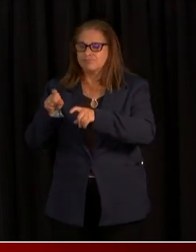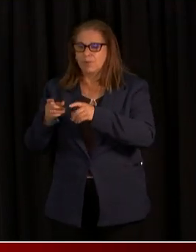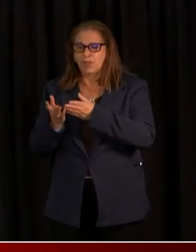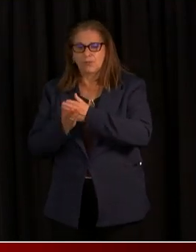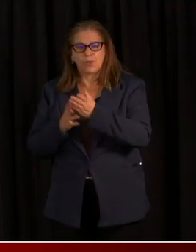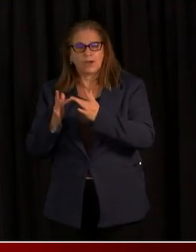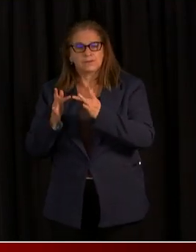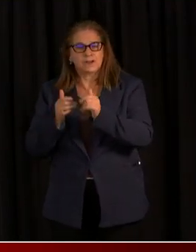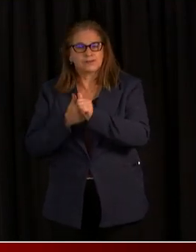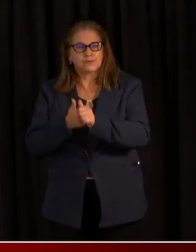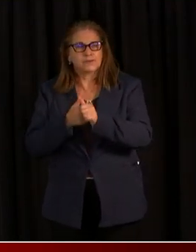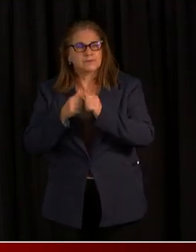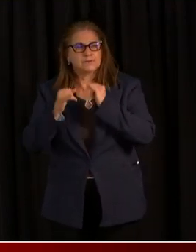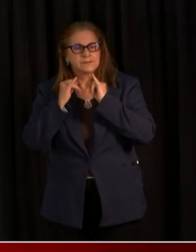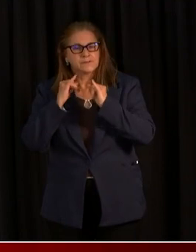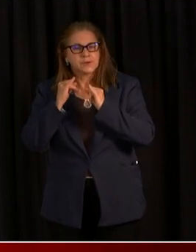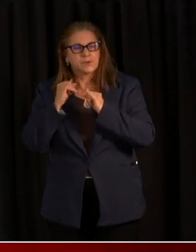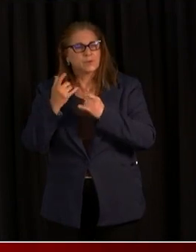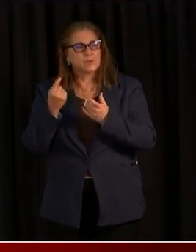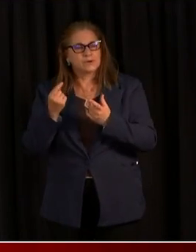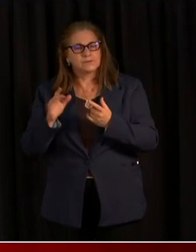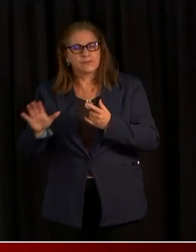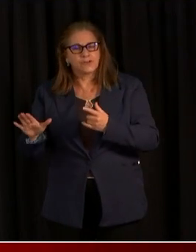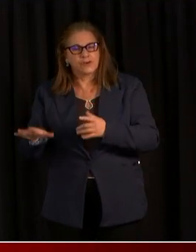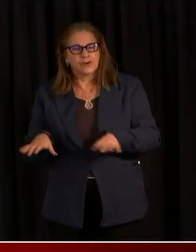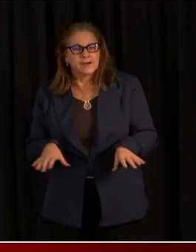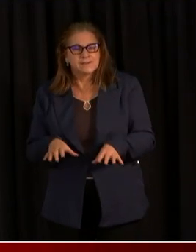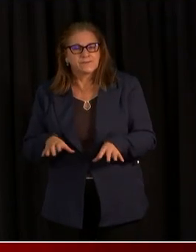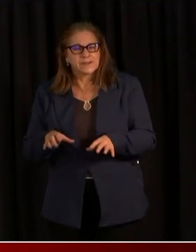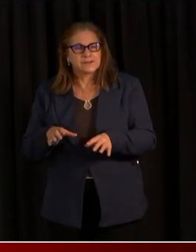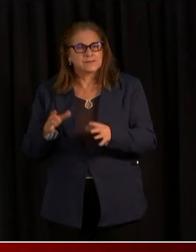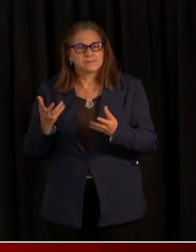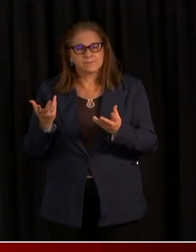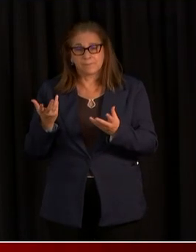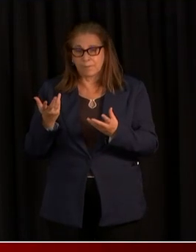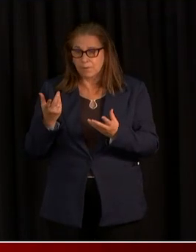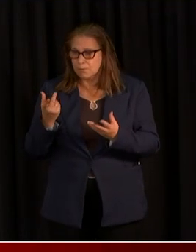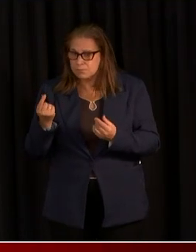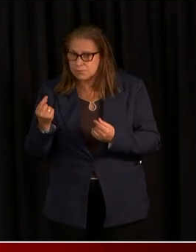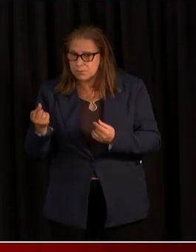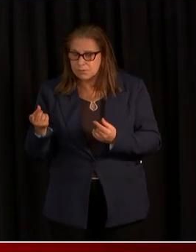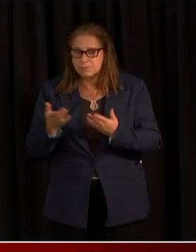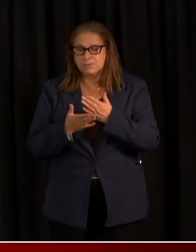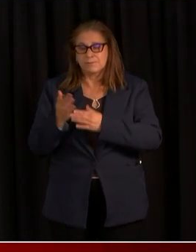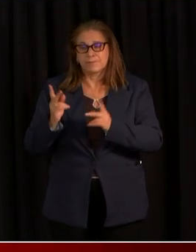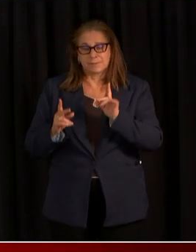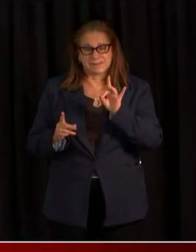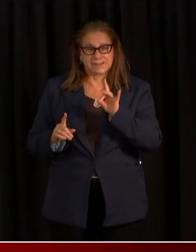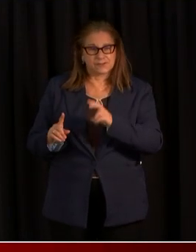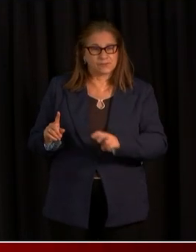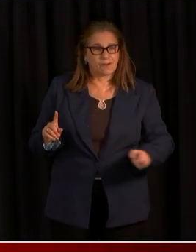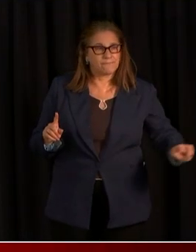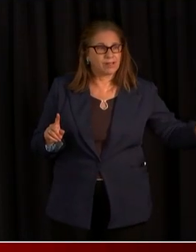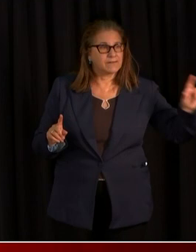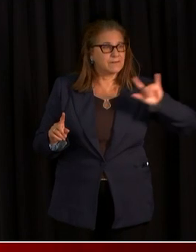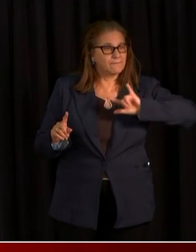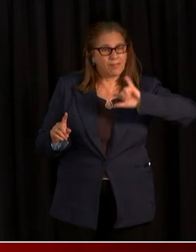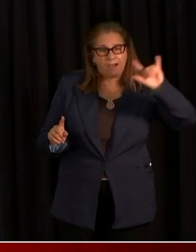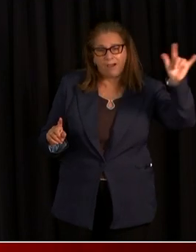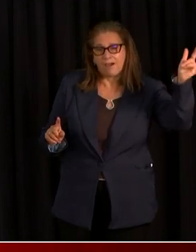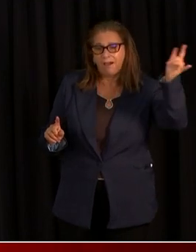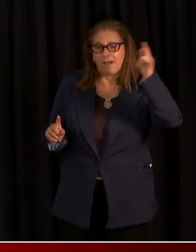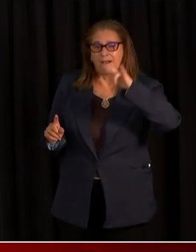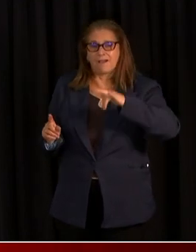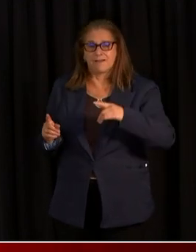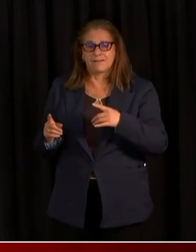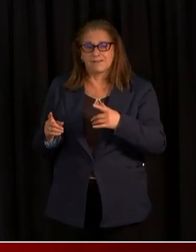essential. So some people are traveling to hotspots and are reporting that as